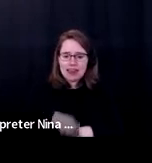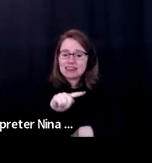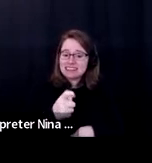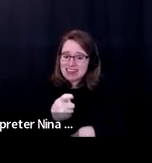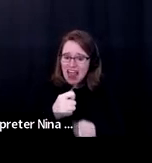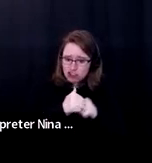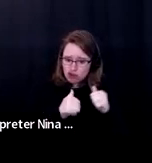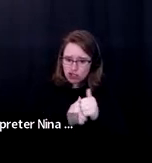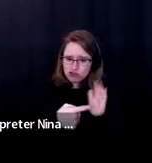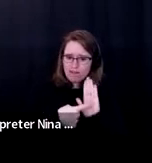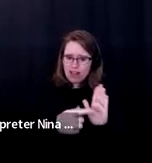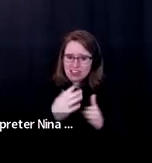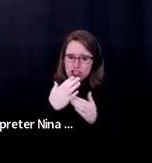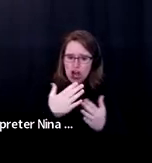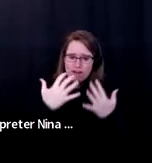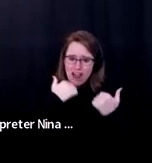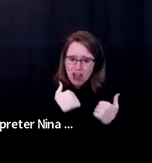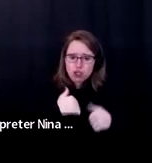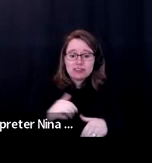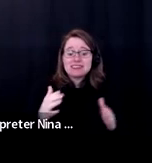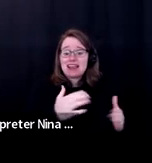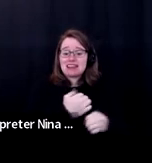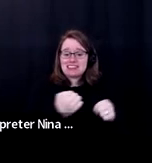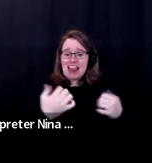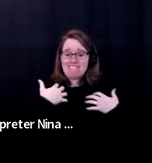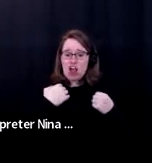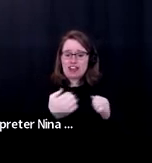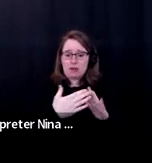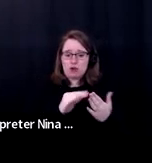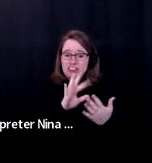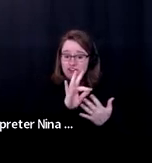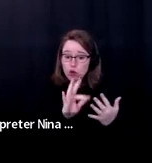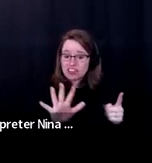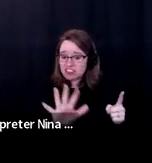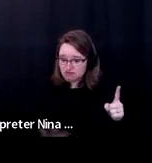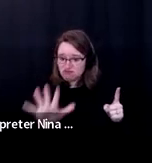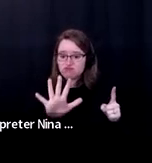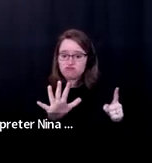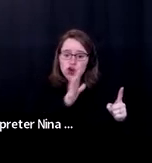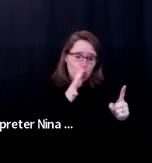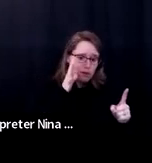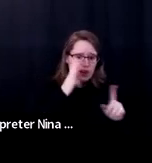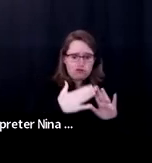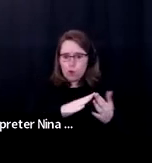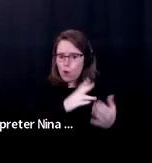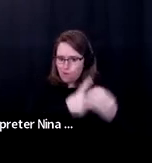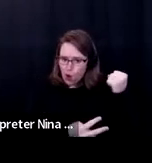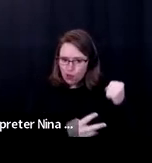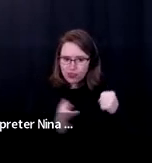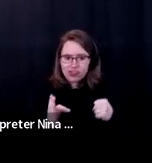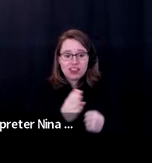values. Safe, healthy communities of choice exist across the state, urban and rural. Protect Minnesota's natural